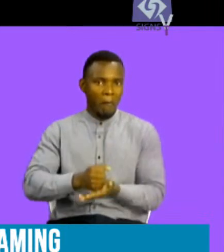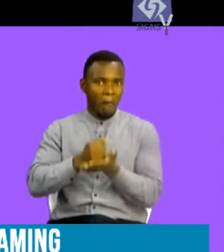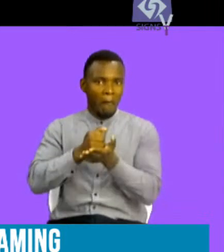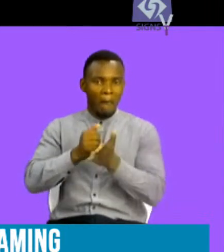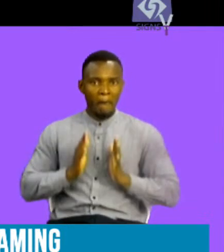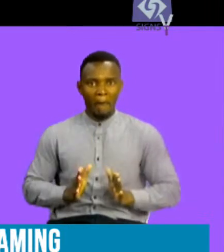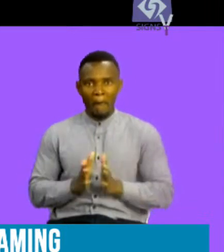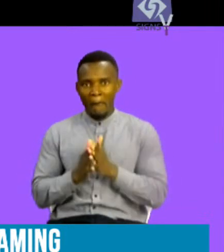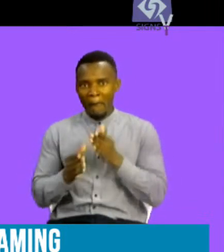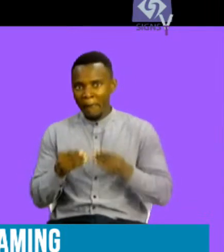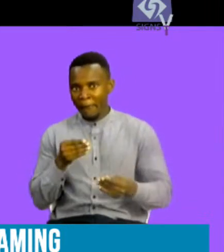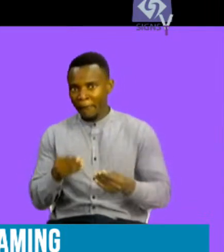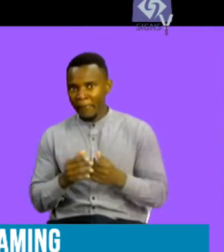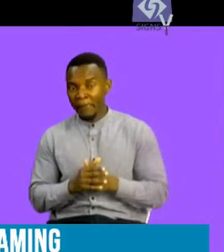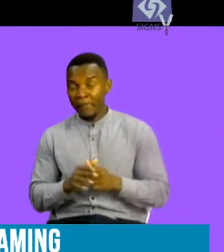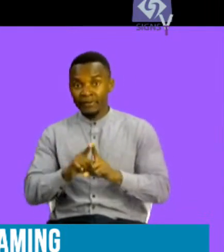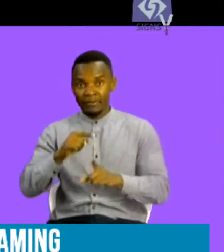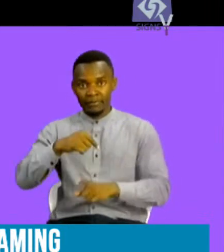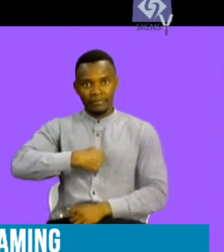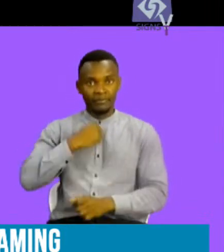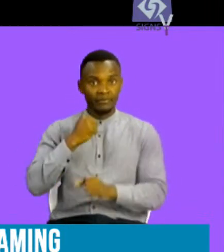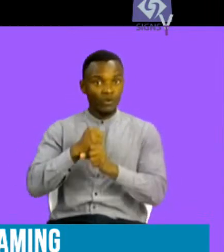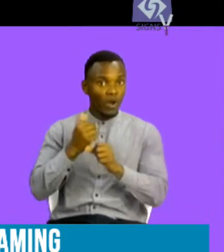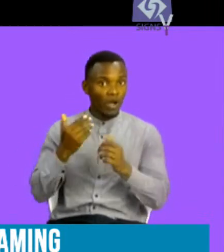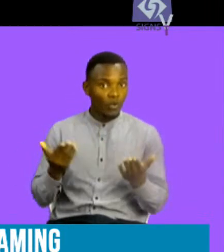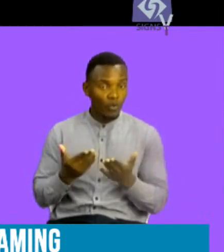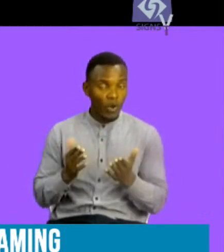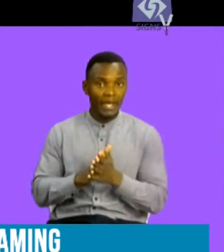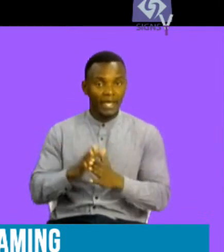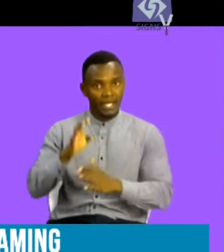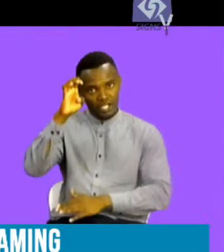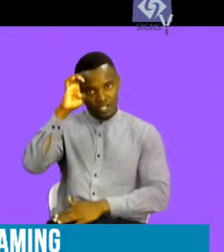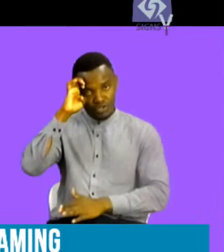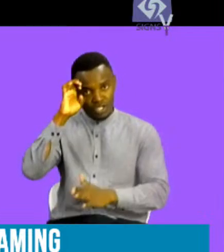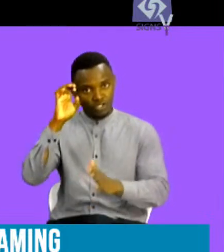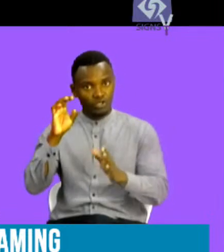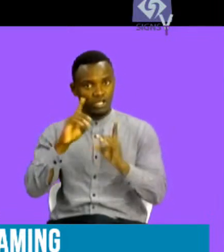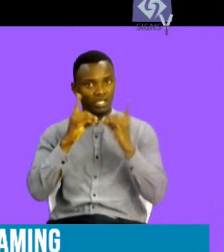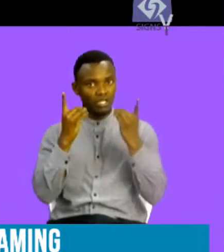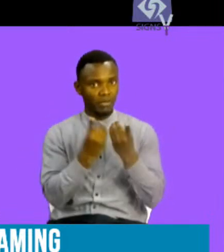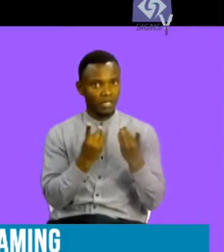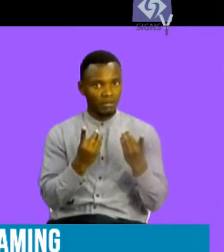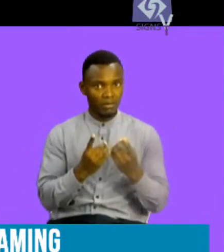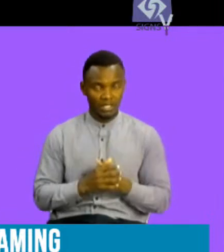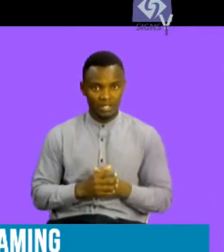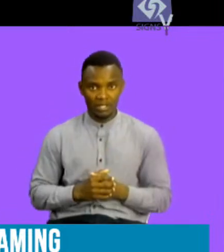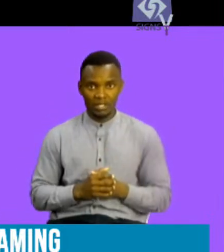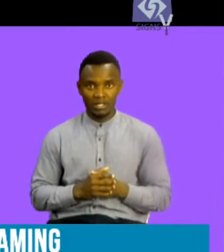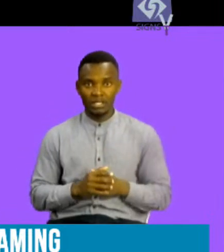For one, I'm at the education department. Yes. And when we are admitting, we don't limit.